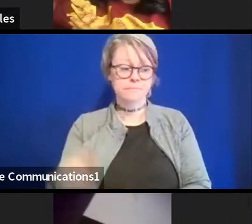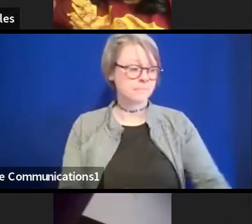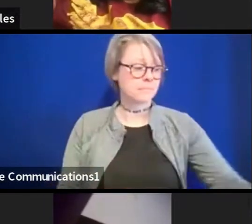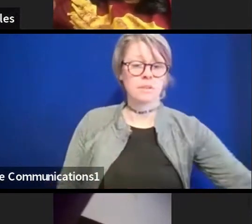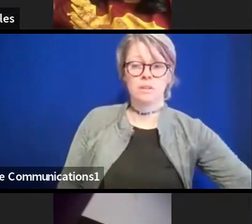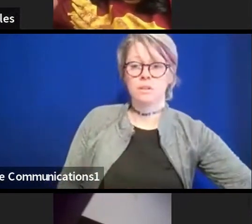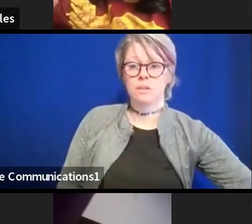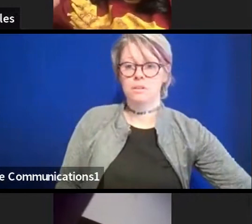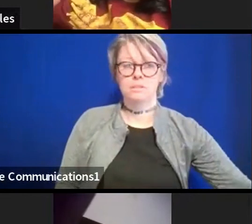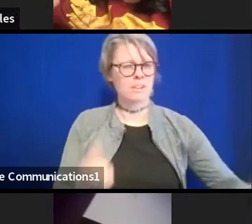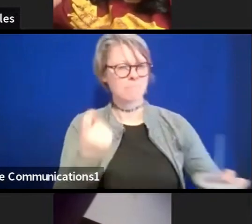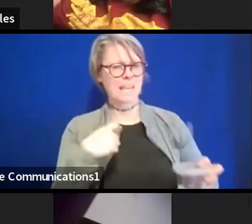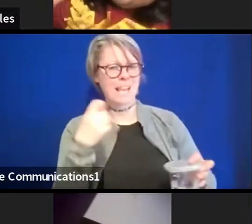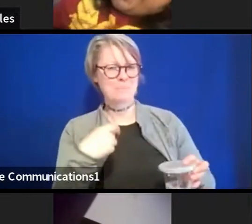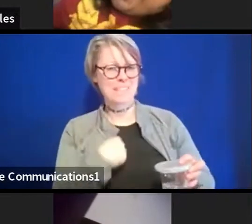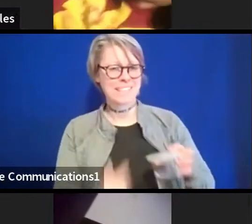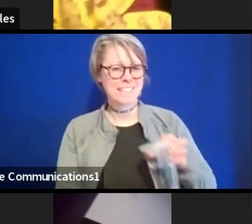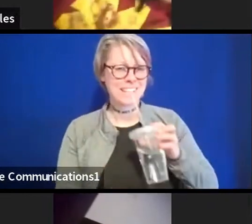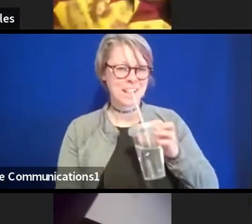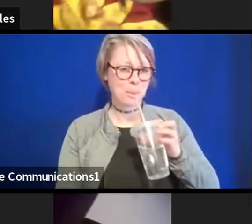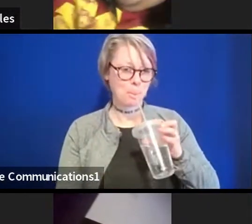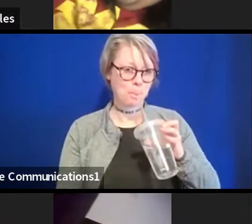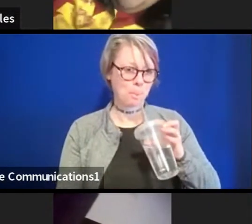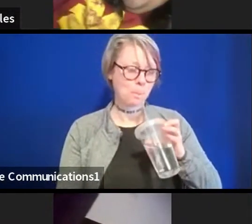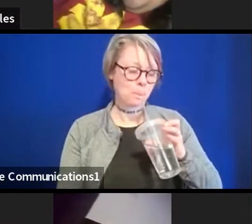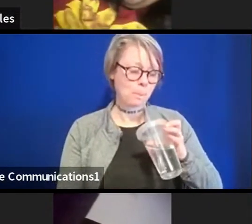You're like picking on me today.